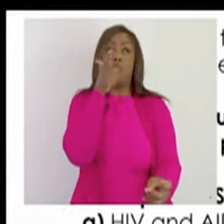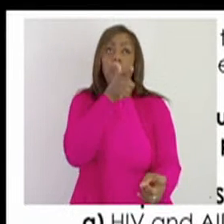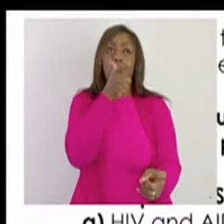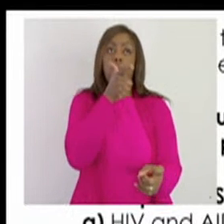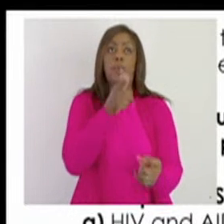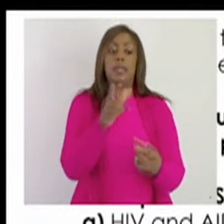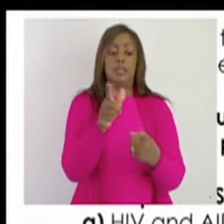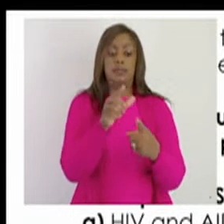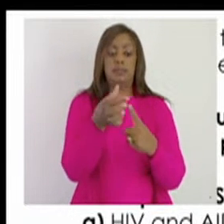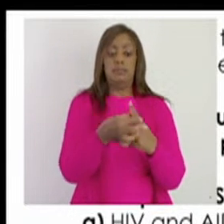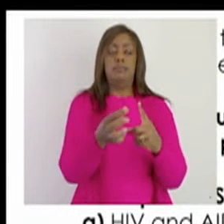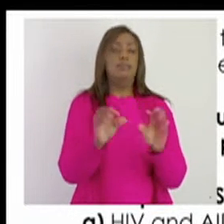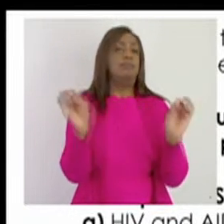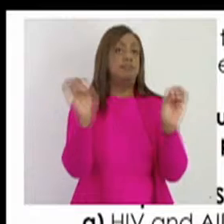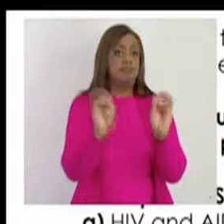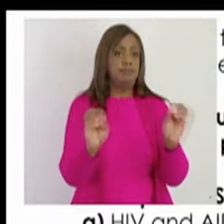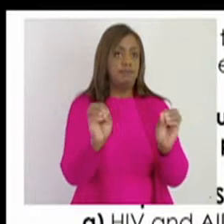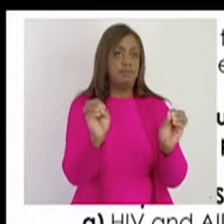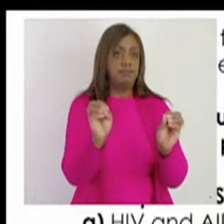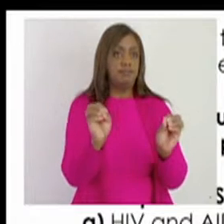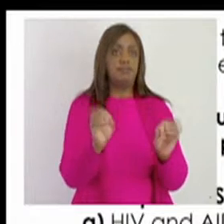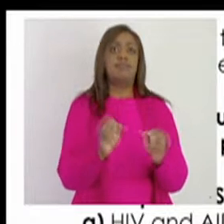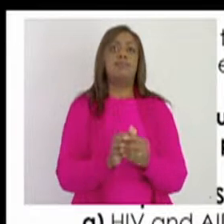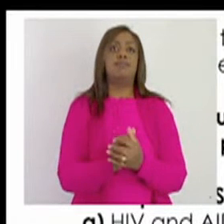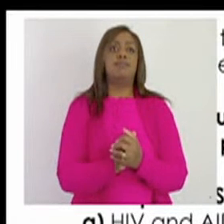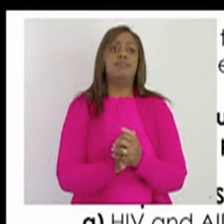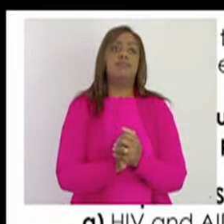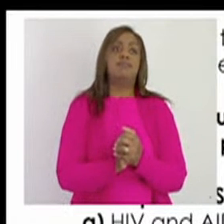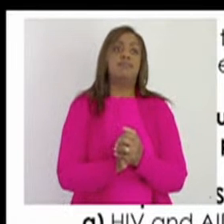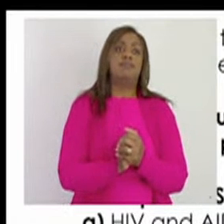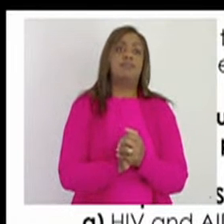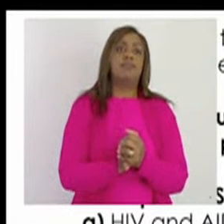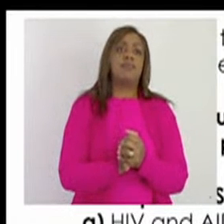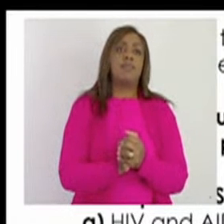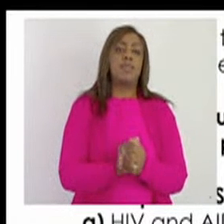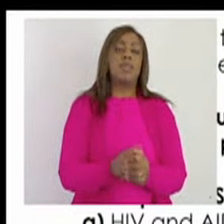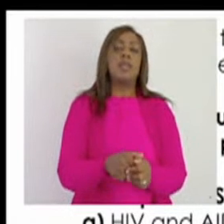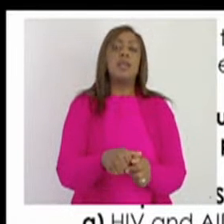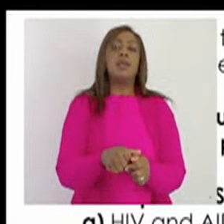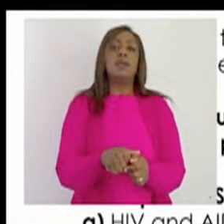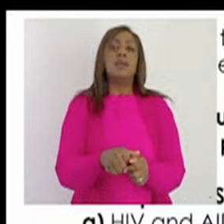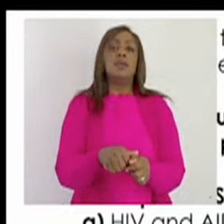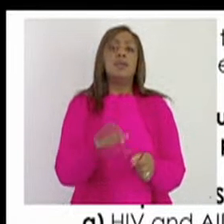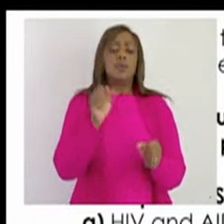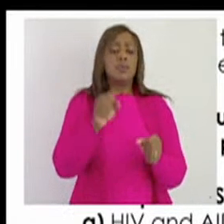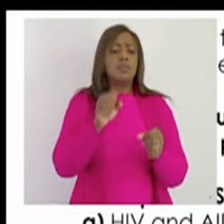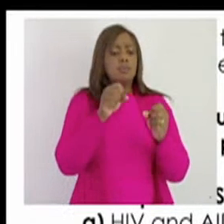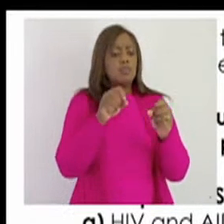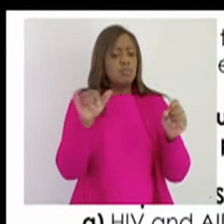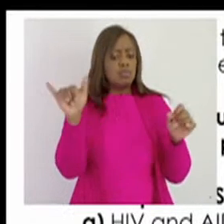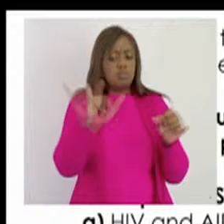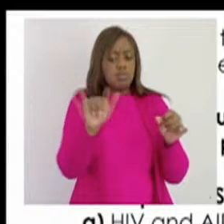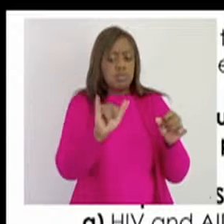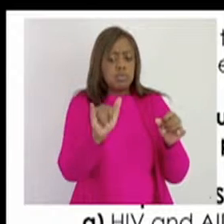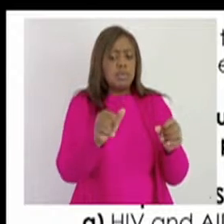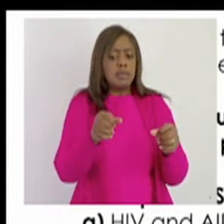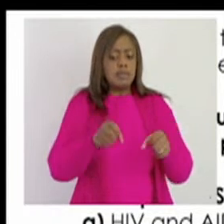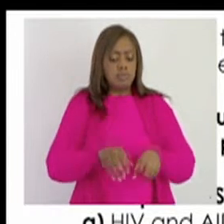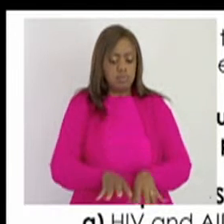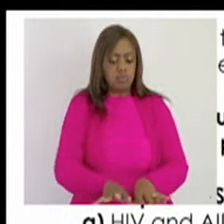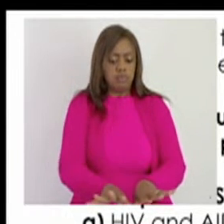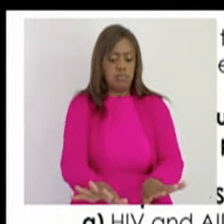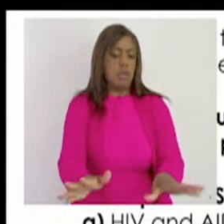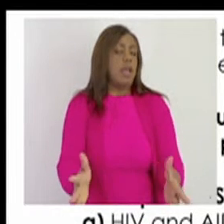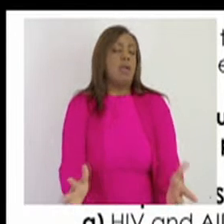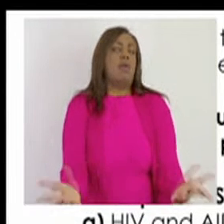transmission, prevention, and then consequence. So meaning that first of all, we are going to look at how these STDs, they transmit. And